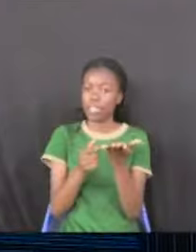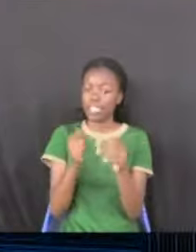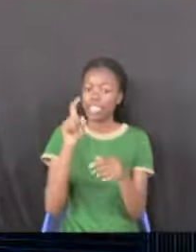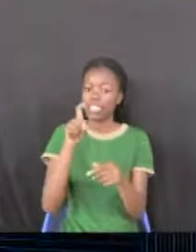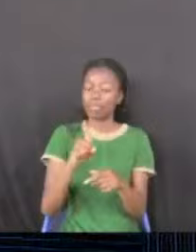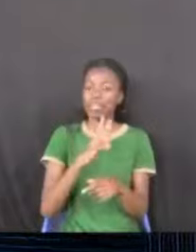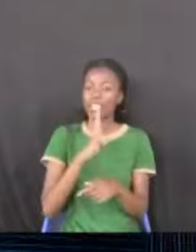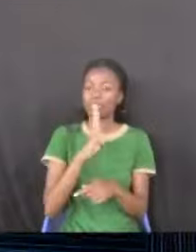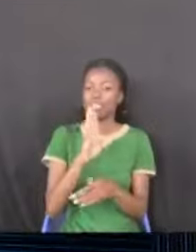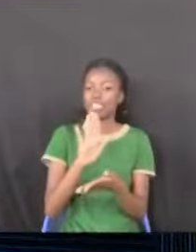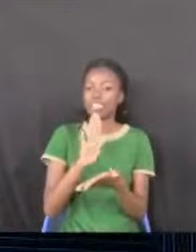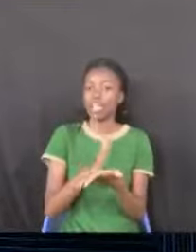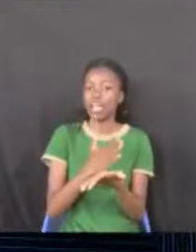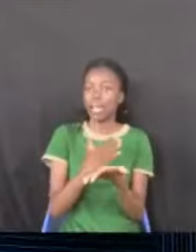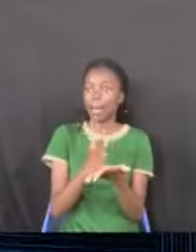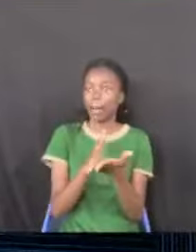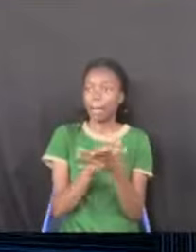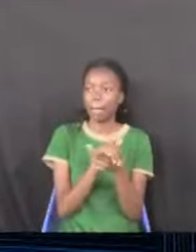shared.